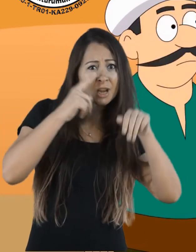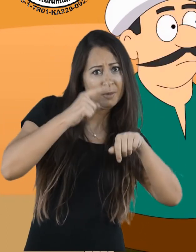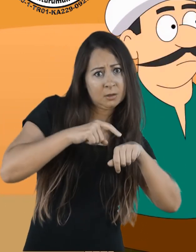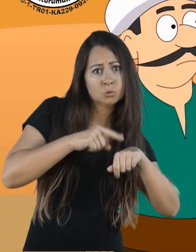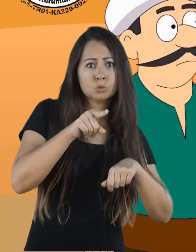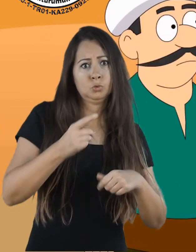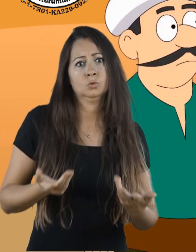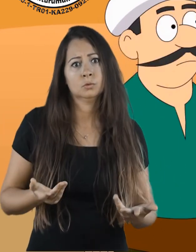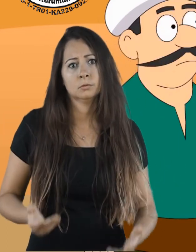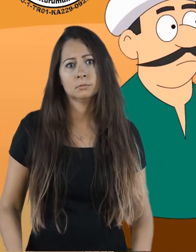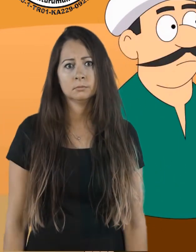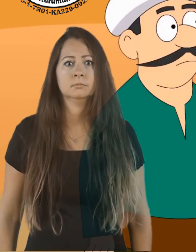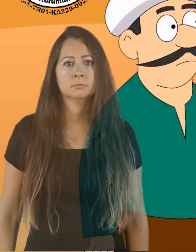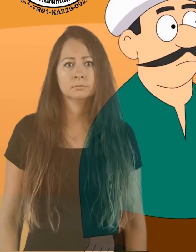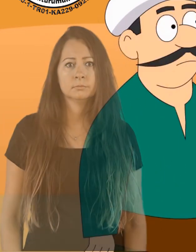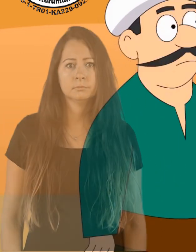donkey?